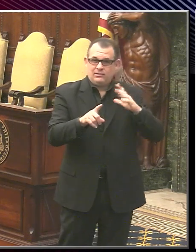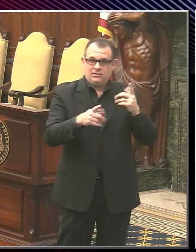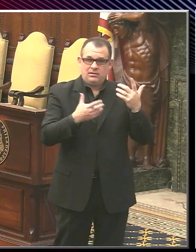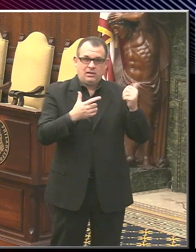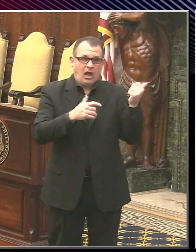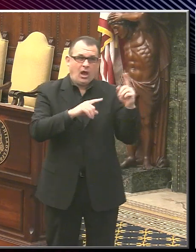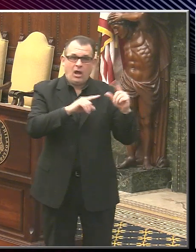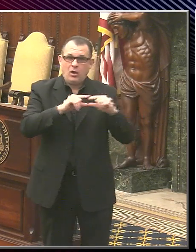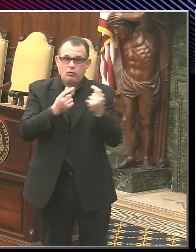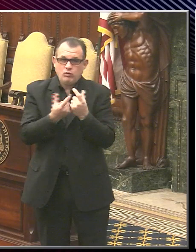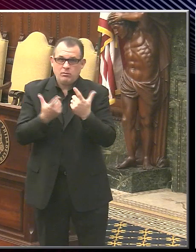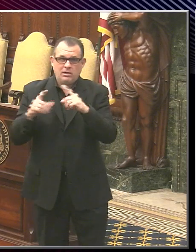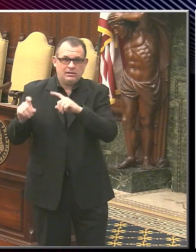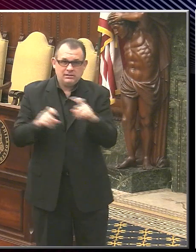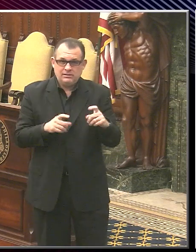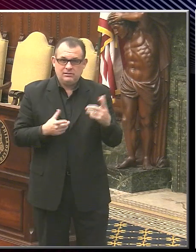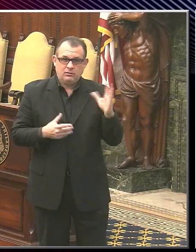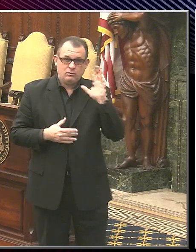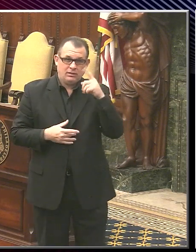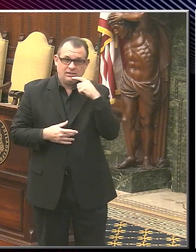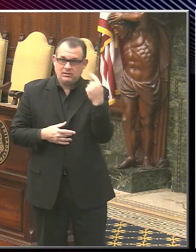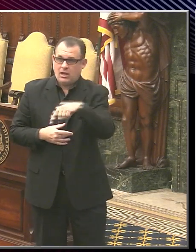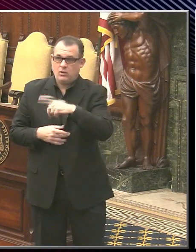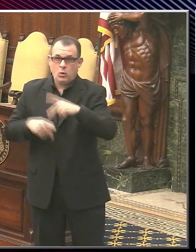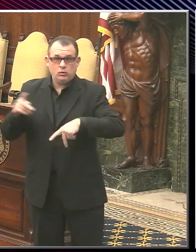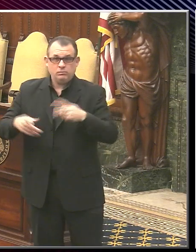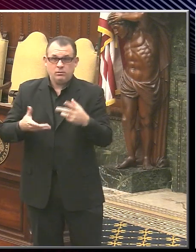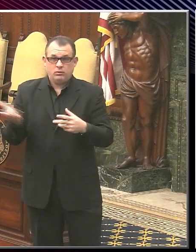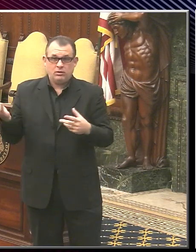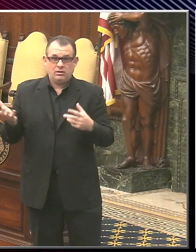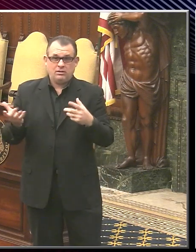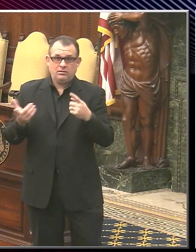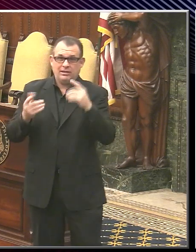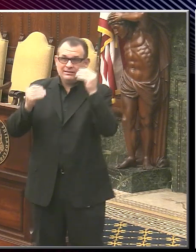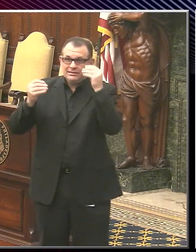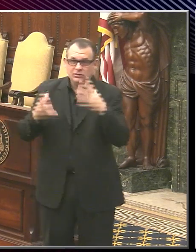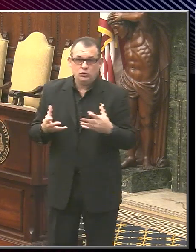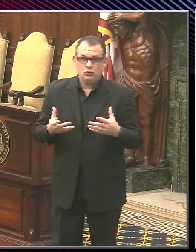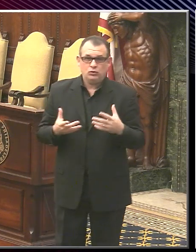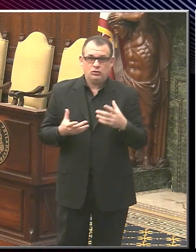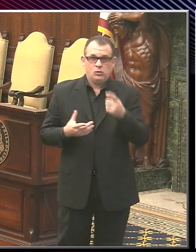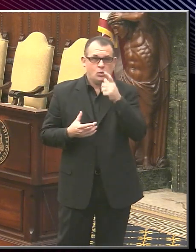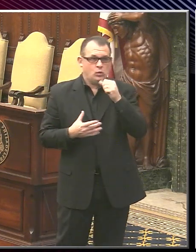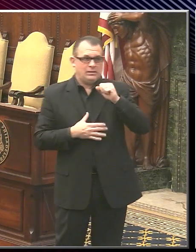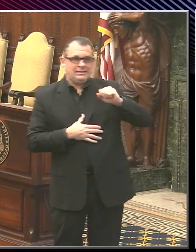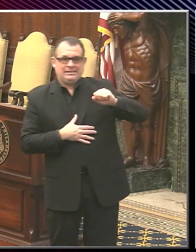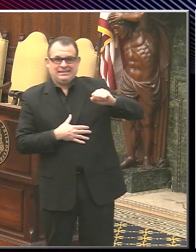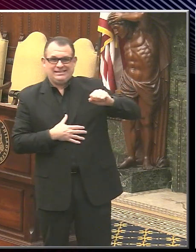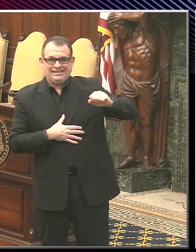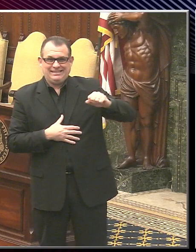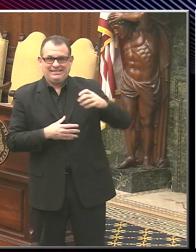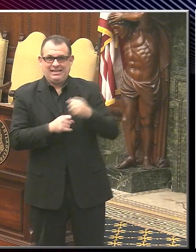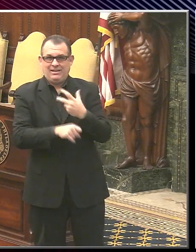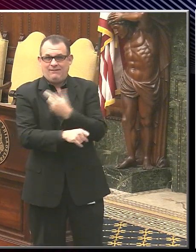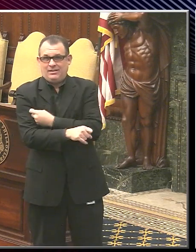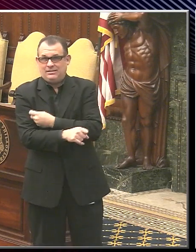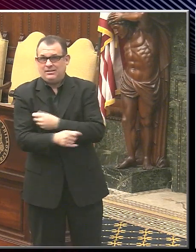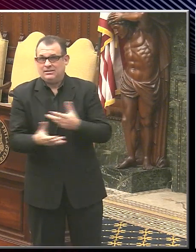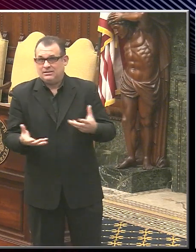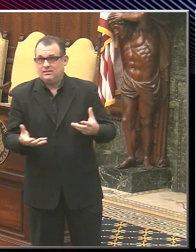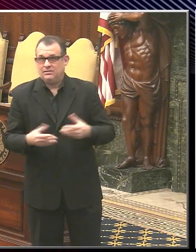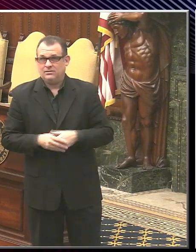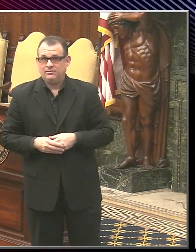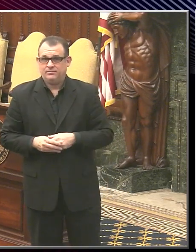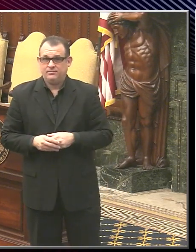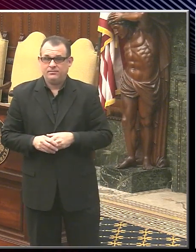unfairly. So what do you say to those teachers or educators who are hesitant about getting the vaccine? Yeah, what I would say to